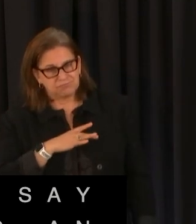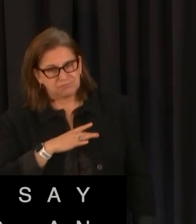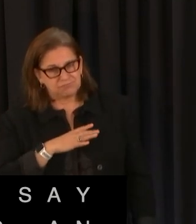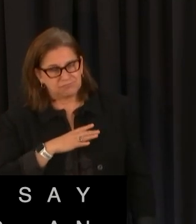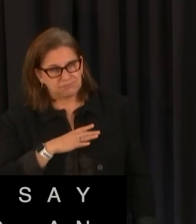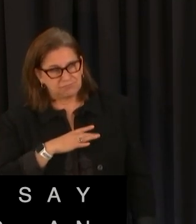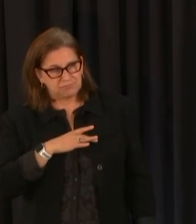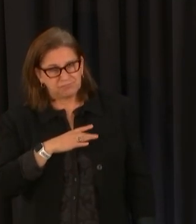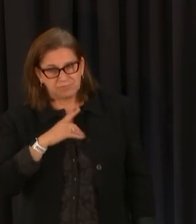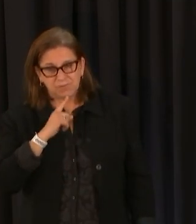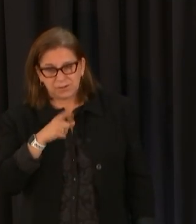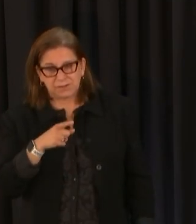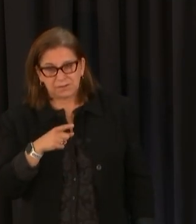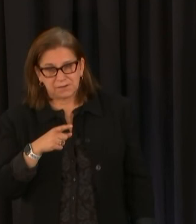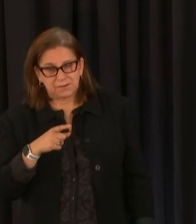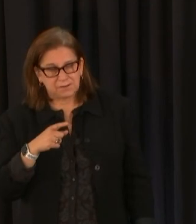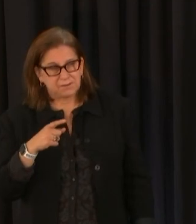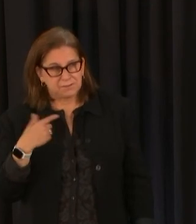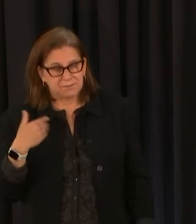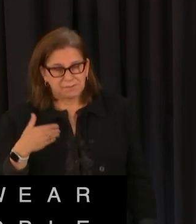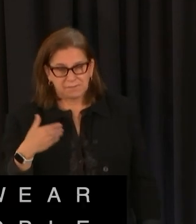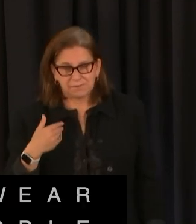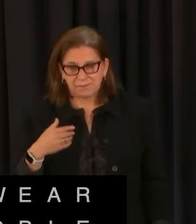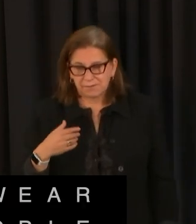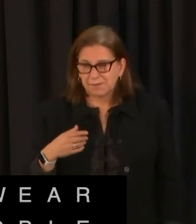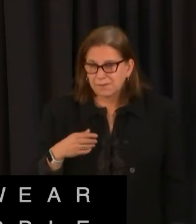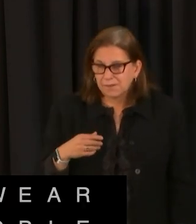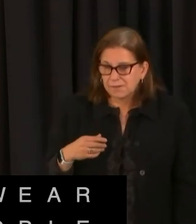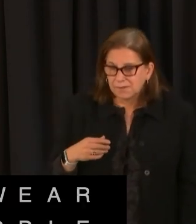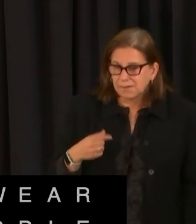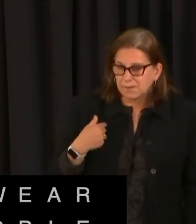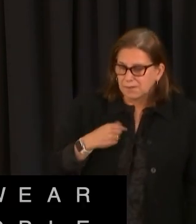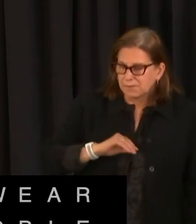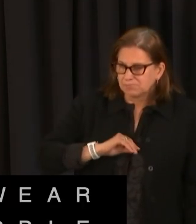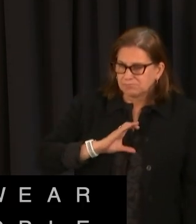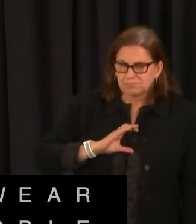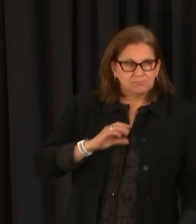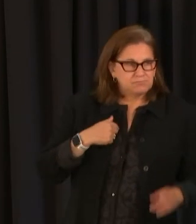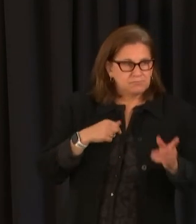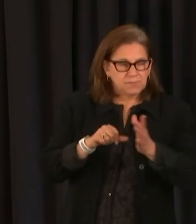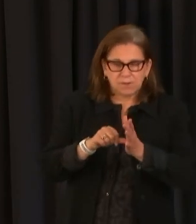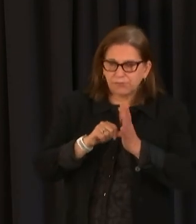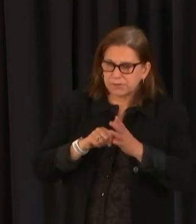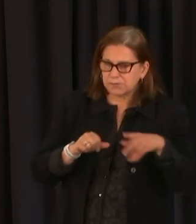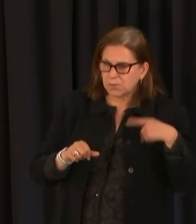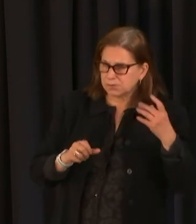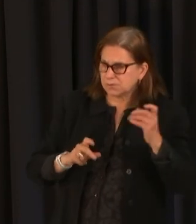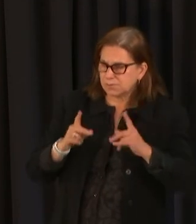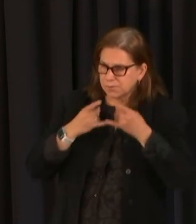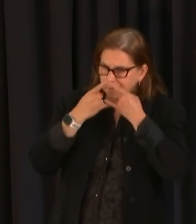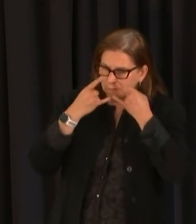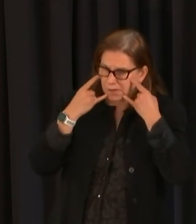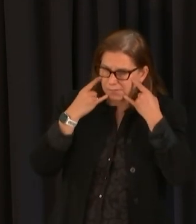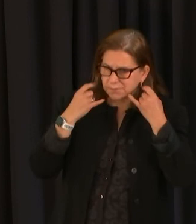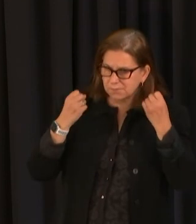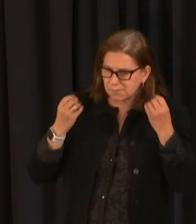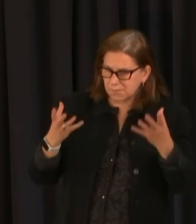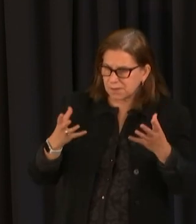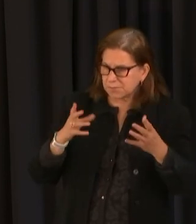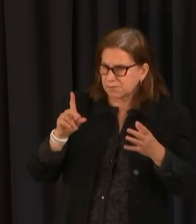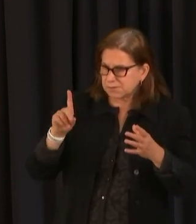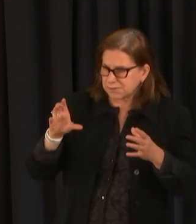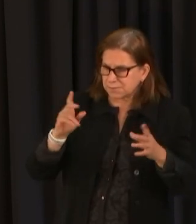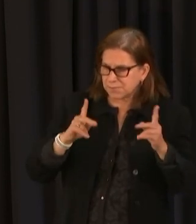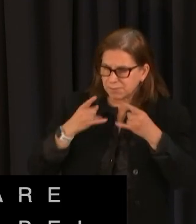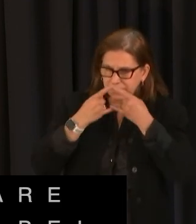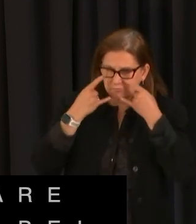visited here and are just really, like, they can't believe how well